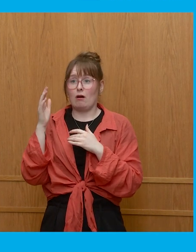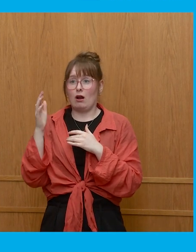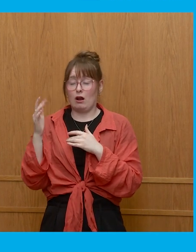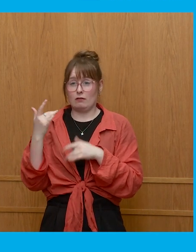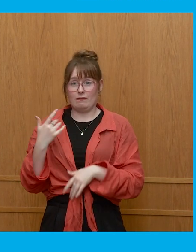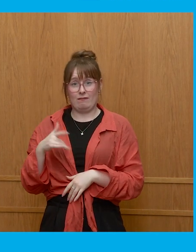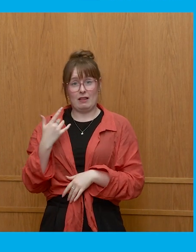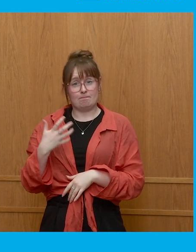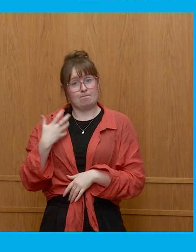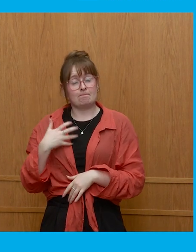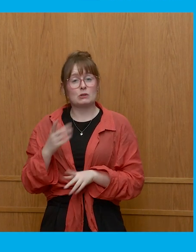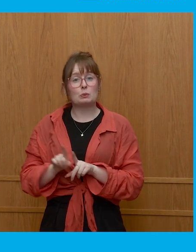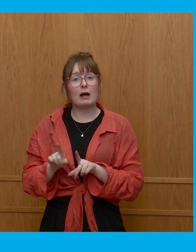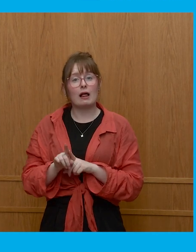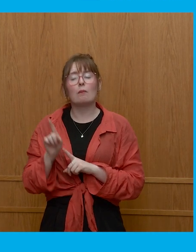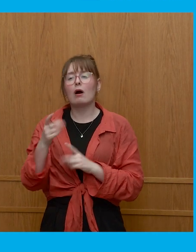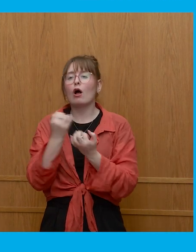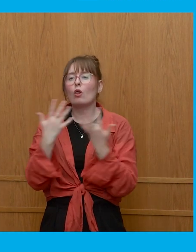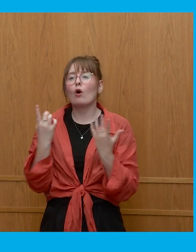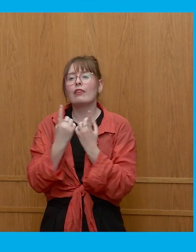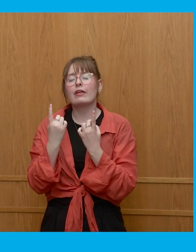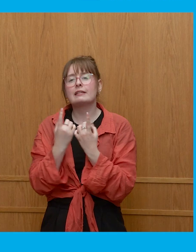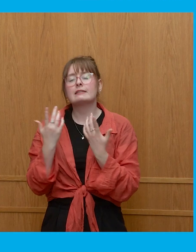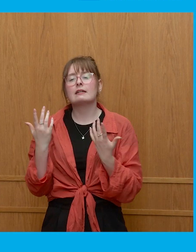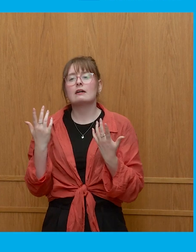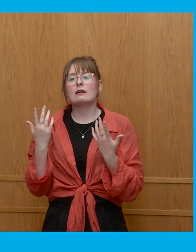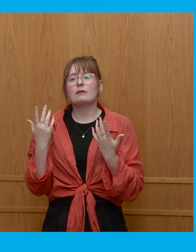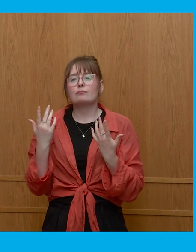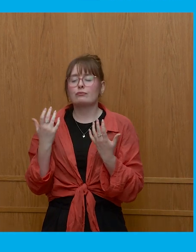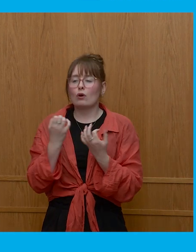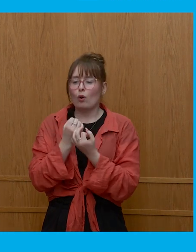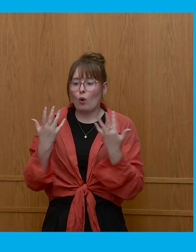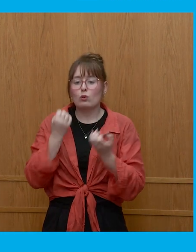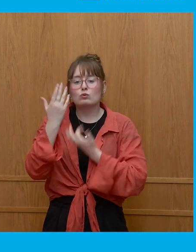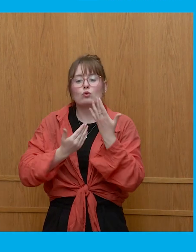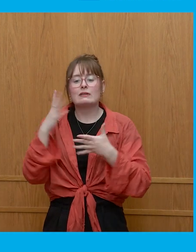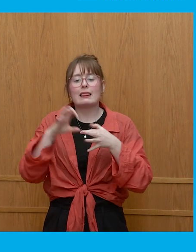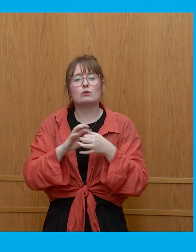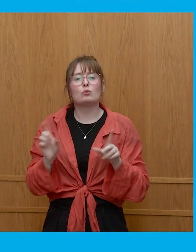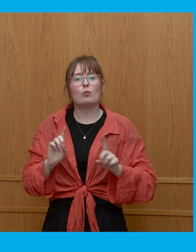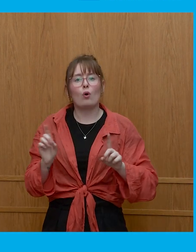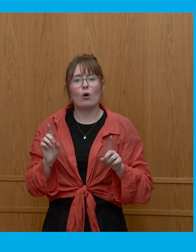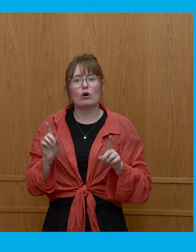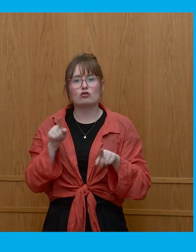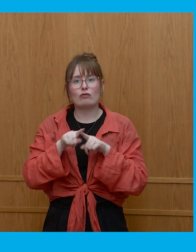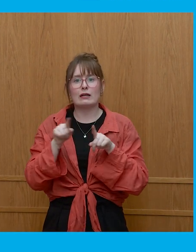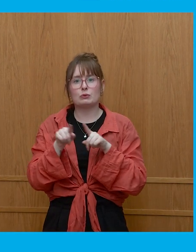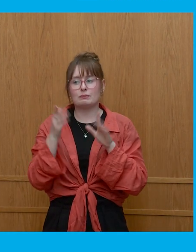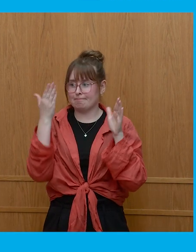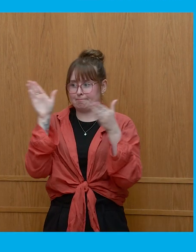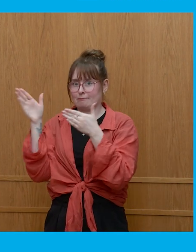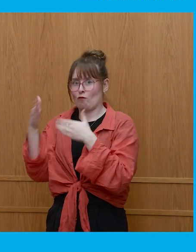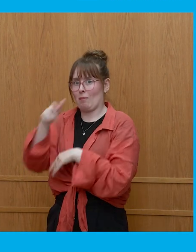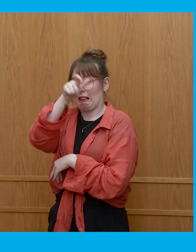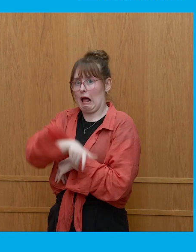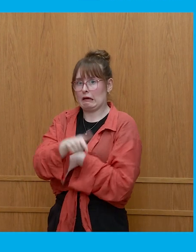as I possibly can, a lot of the narrative of the time always seemed to take the heat off the client in some